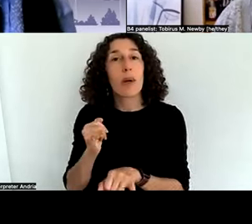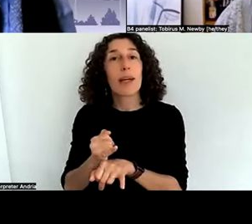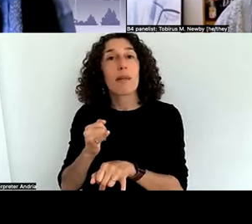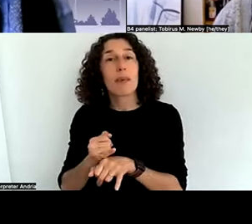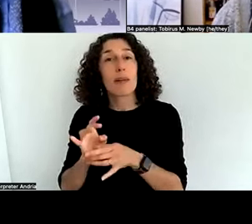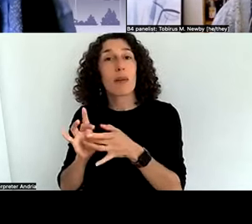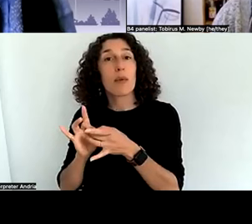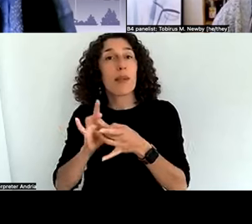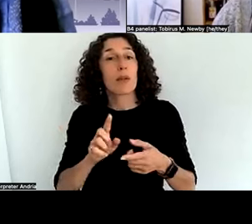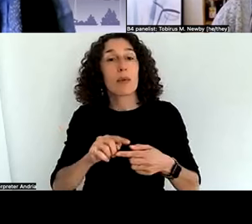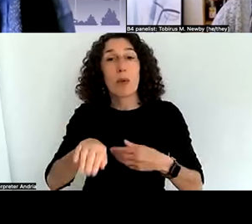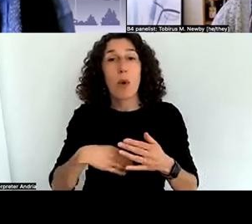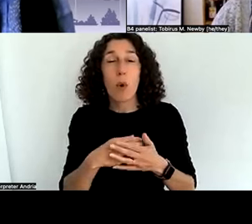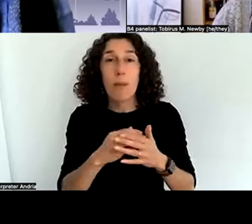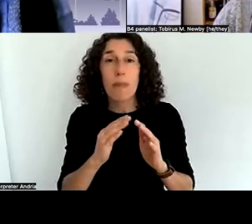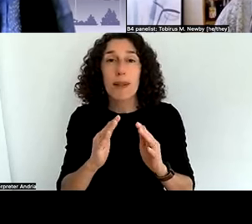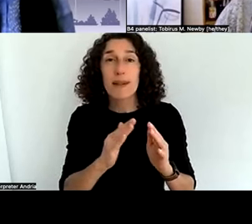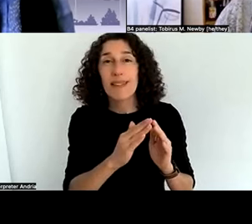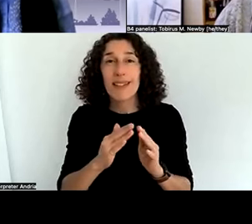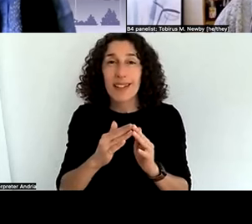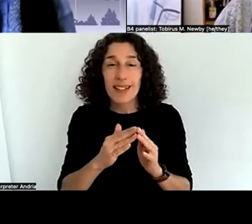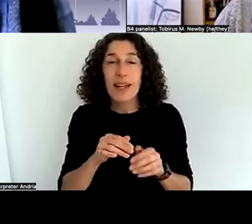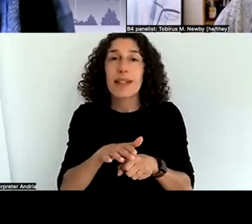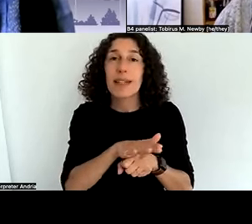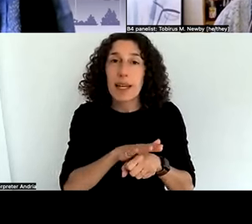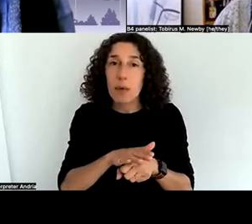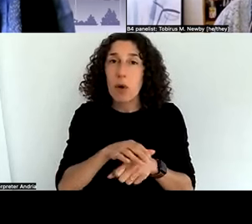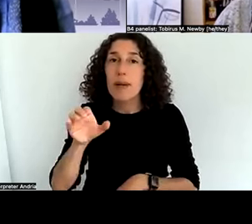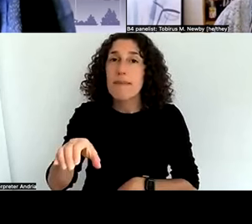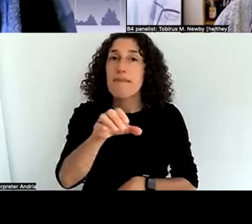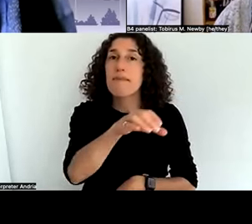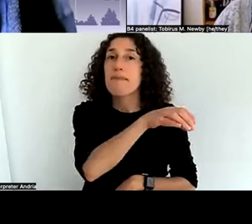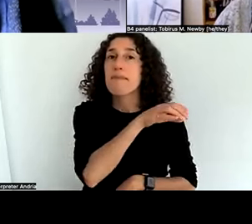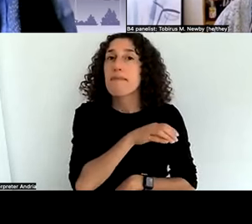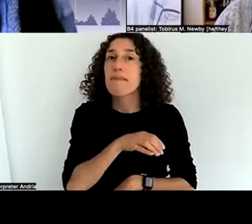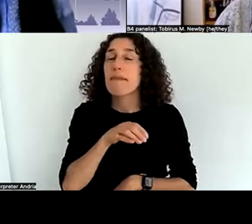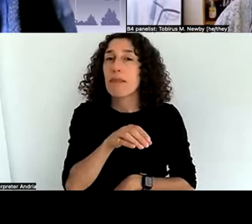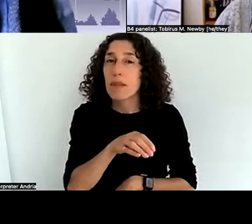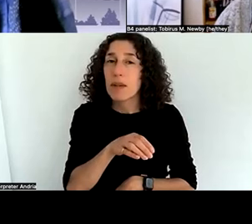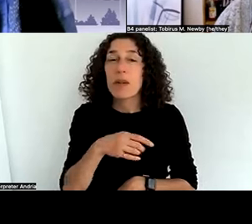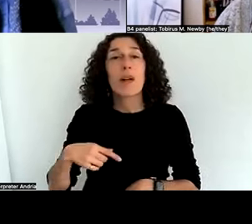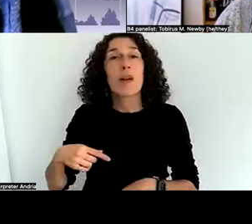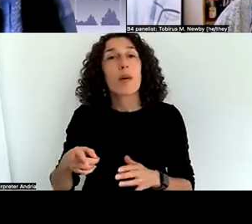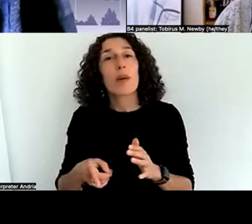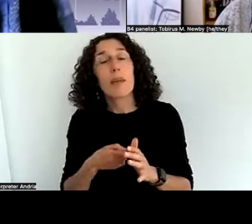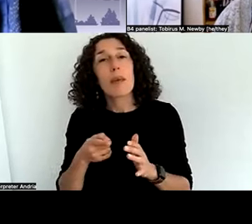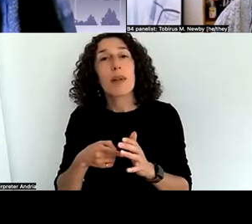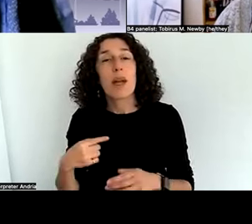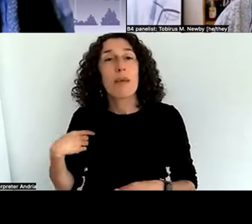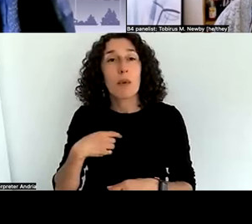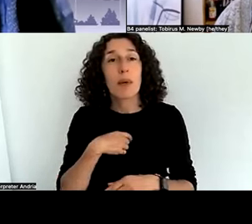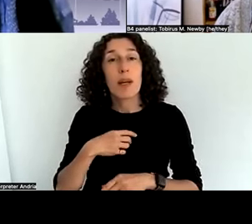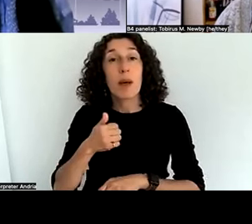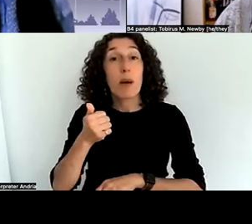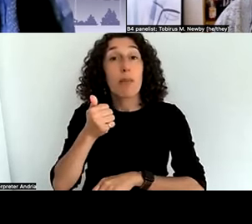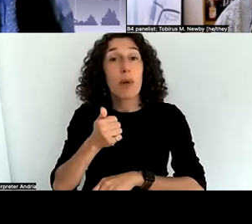that we put up sort of metaphorical walls around campus and that our ideas about safety are about protecting those who are within those walls. Some of the